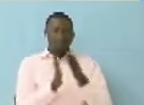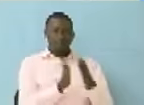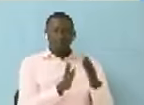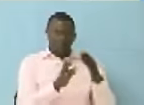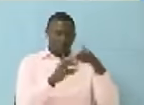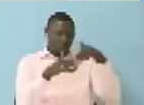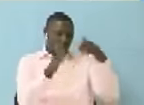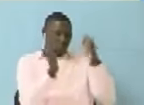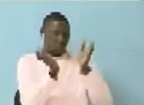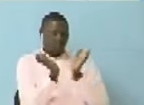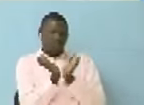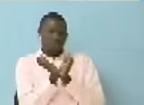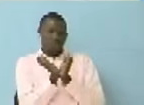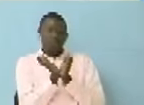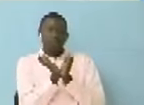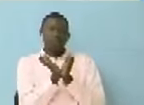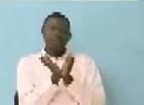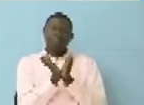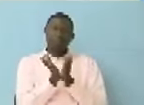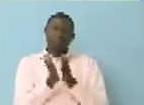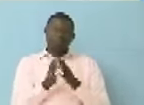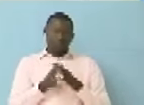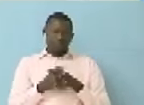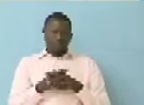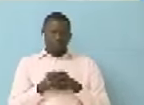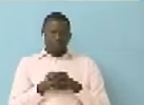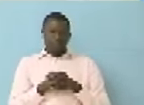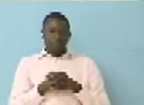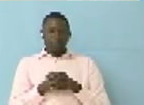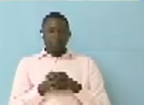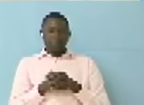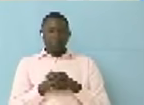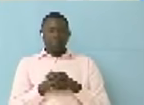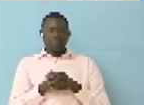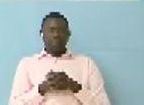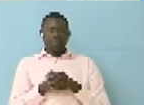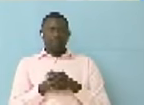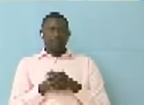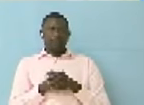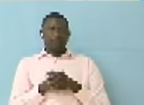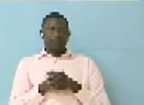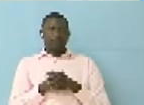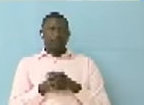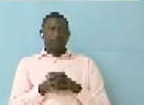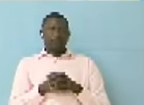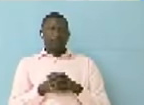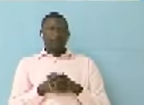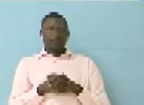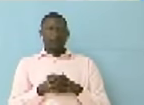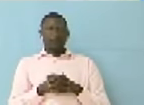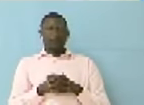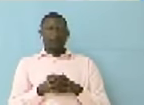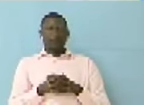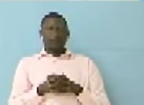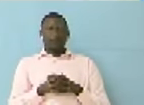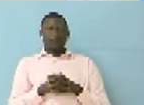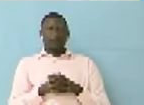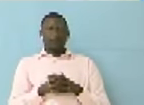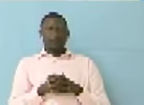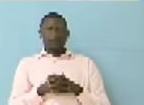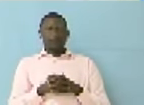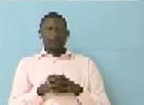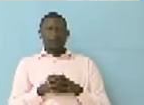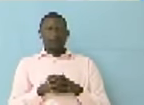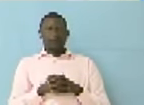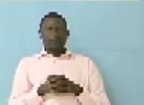enterprise. Ko nyin mukuleti meya lonko. Atamandi nya be ya marol le bakoto minuka